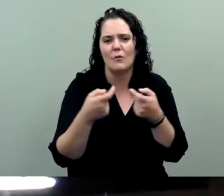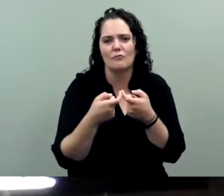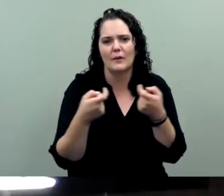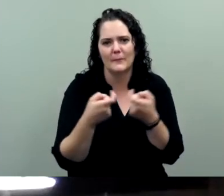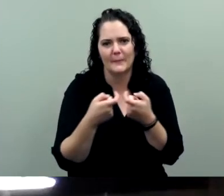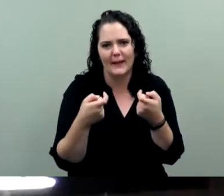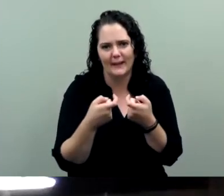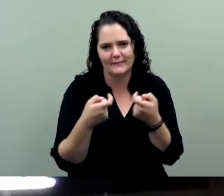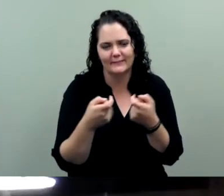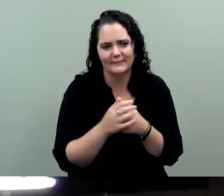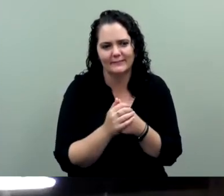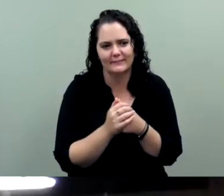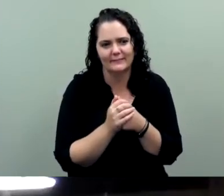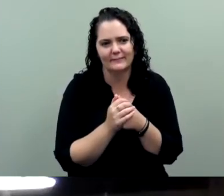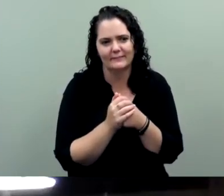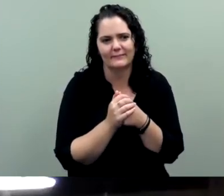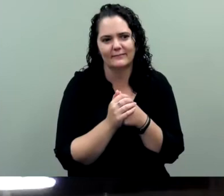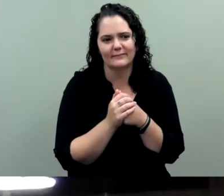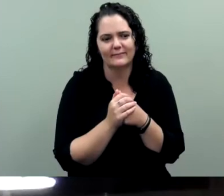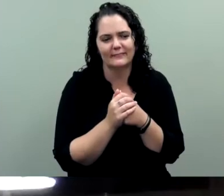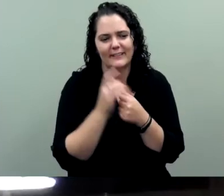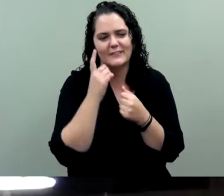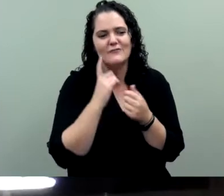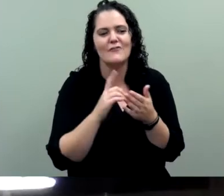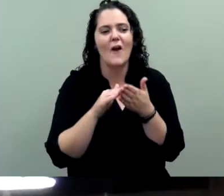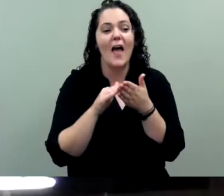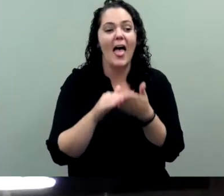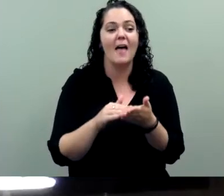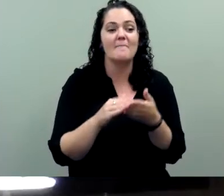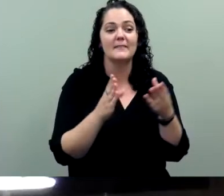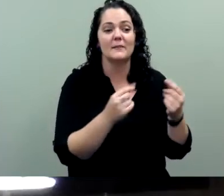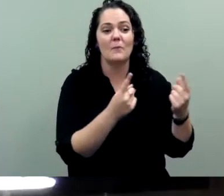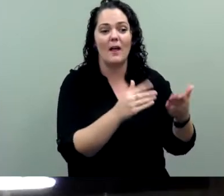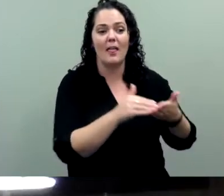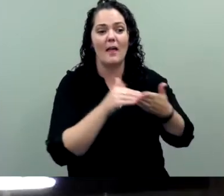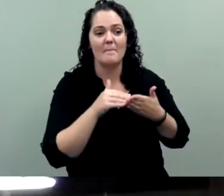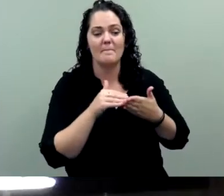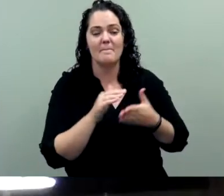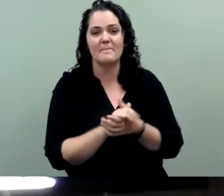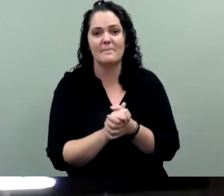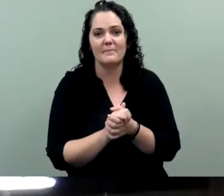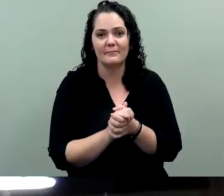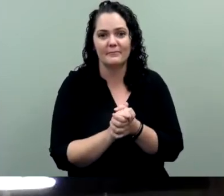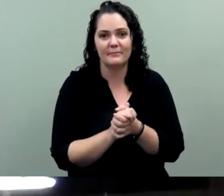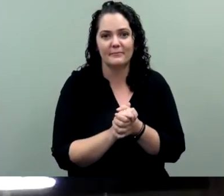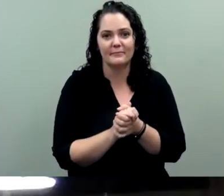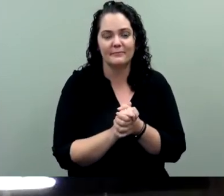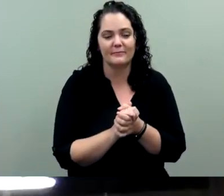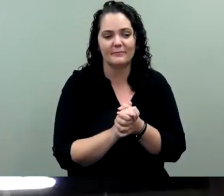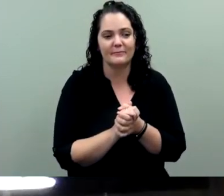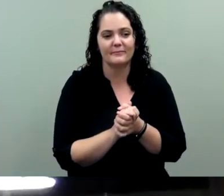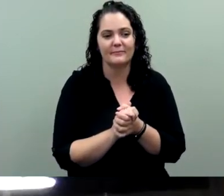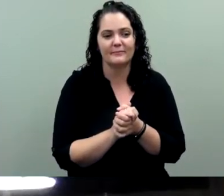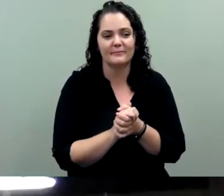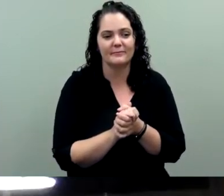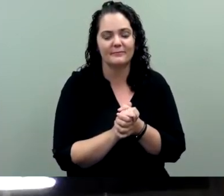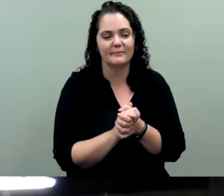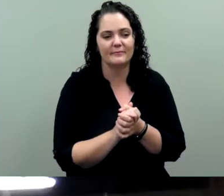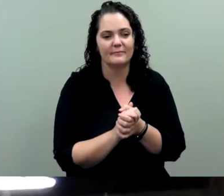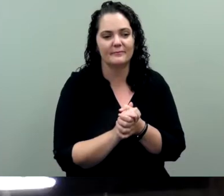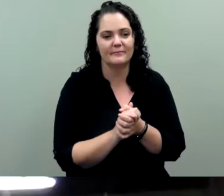insert that pencil into it. But again, I'm going to have my producer help me out. All right, there we go. Slipping in